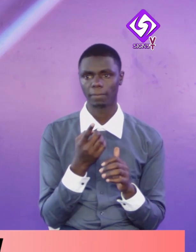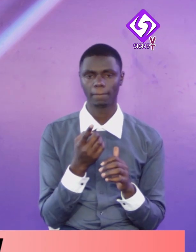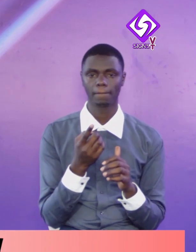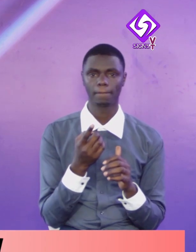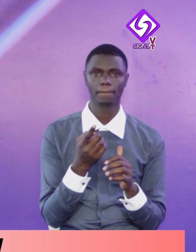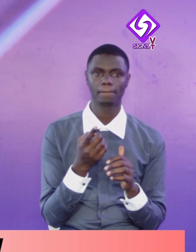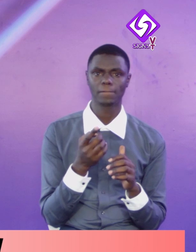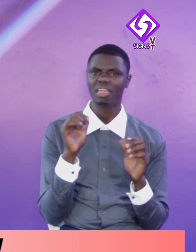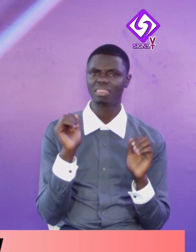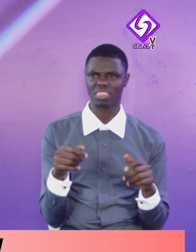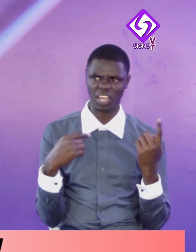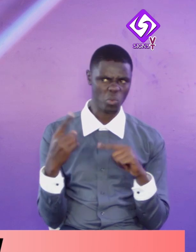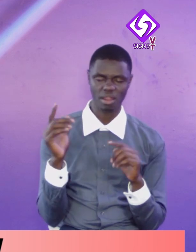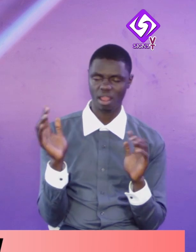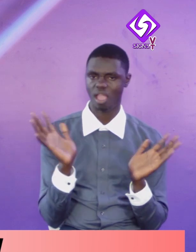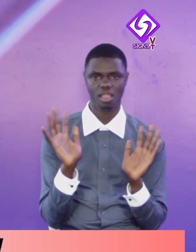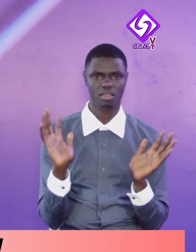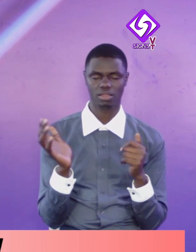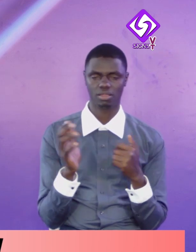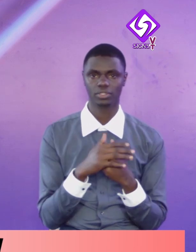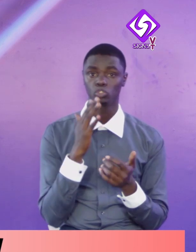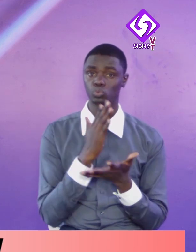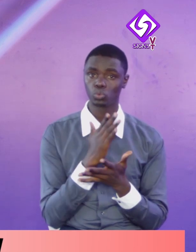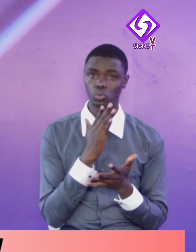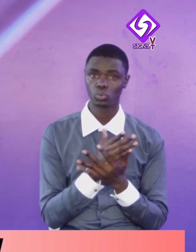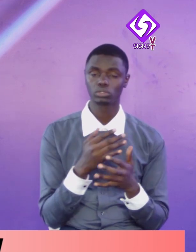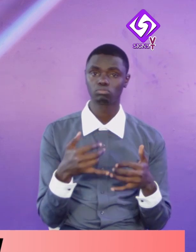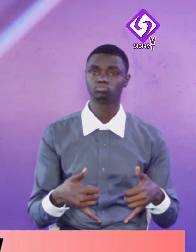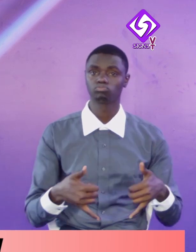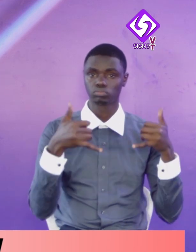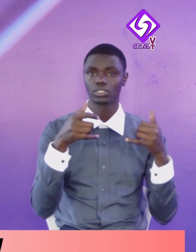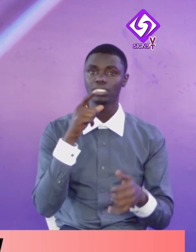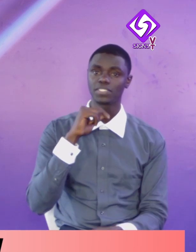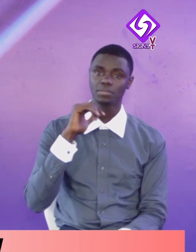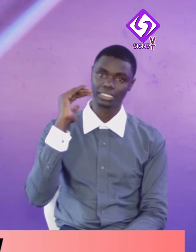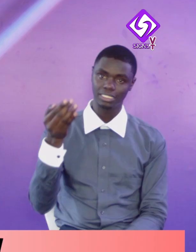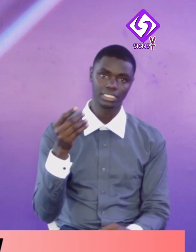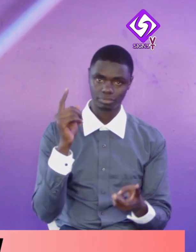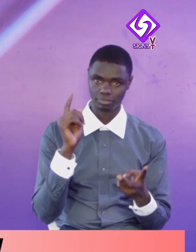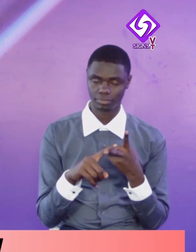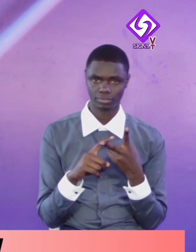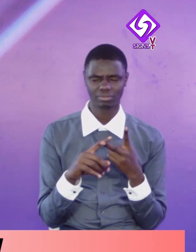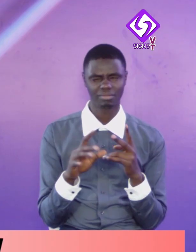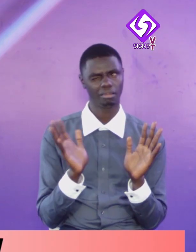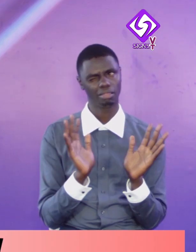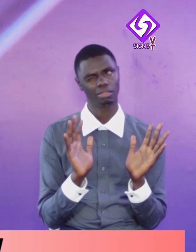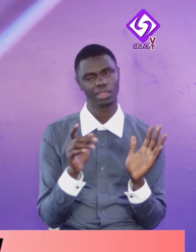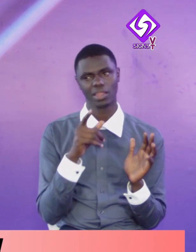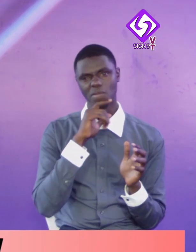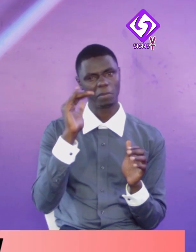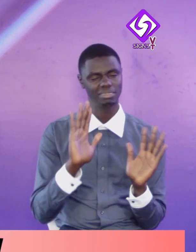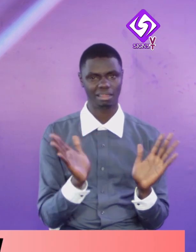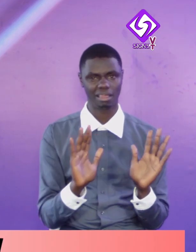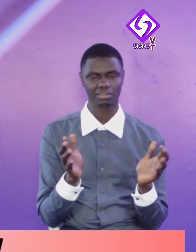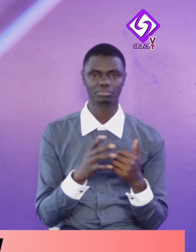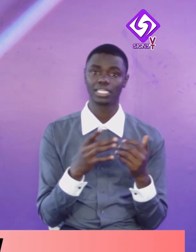look like contenders. The real title contenders is Manchester City. No, I've gone wrong. Let's